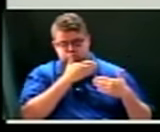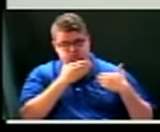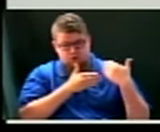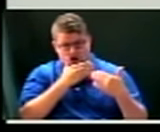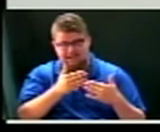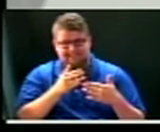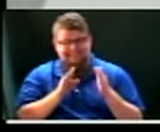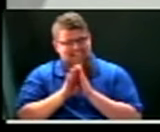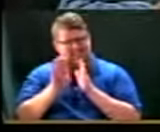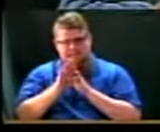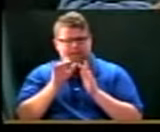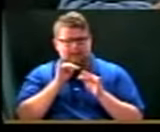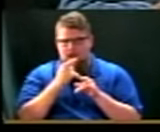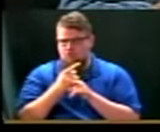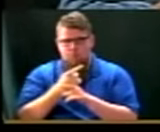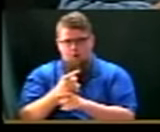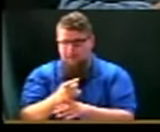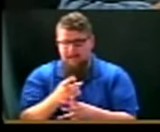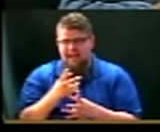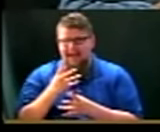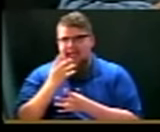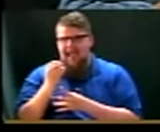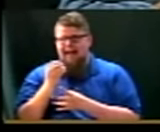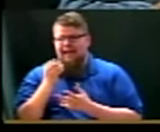developmentally inappropriate and has no,